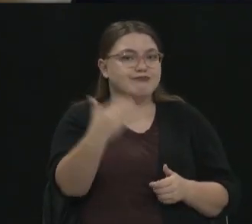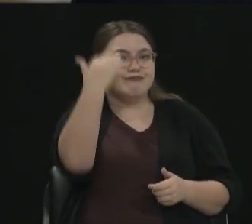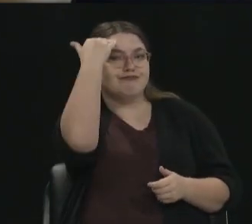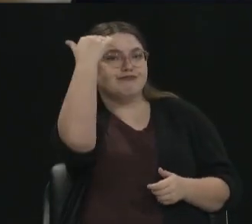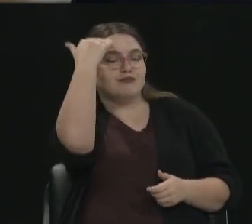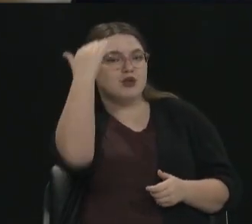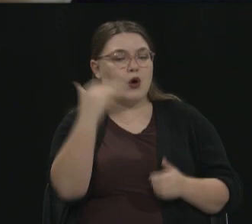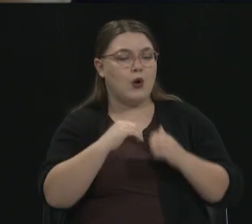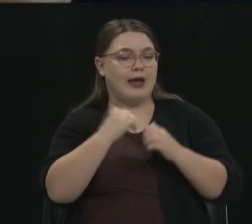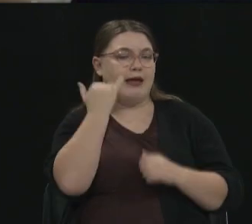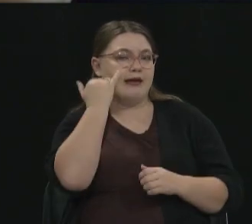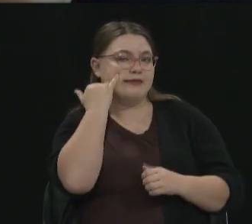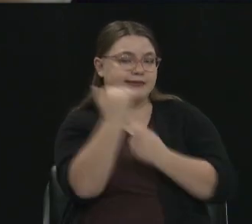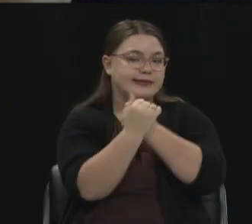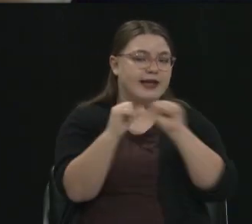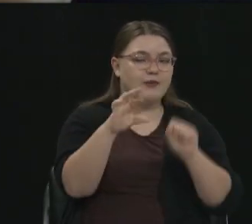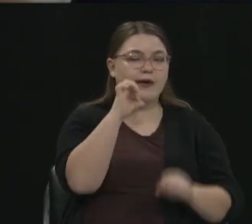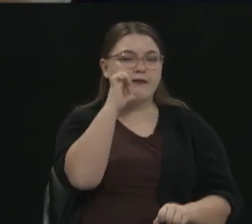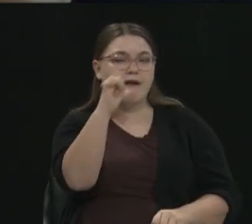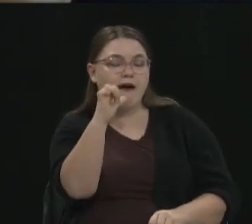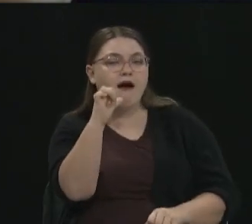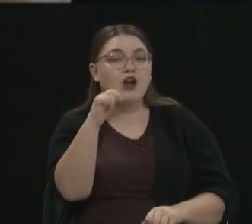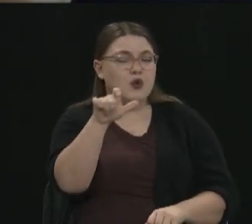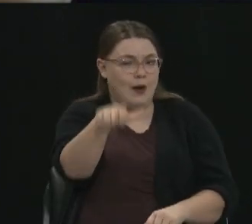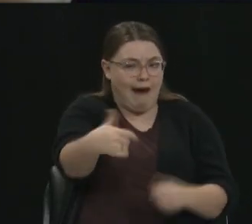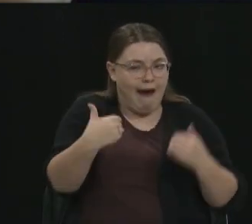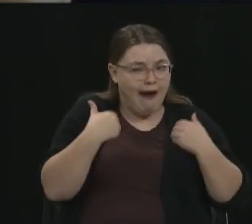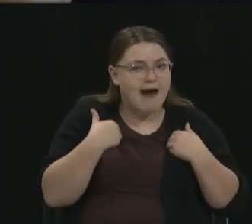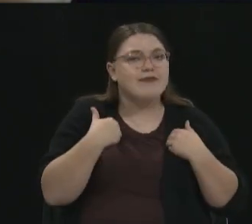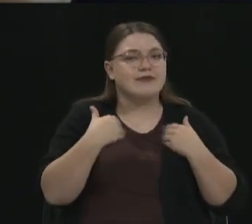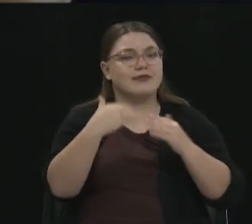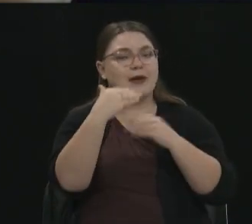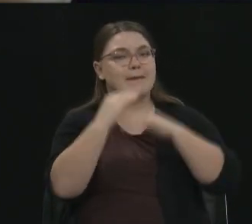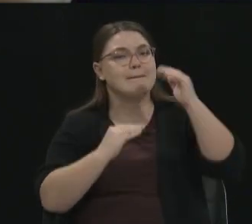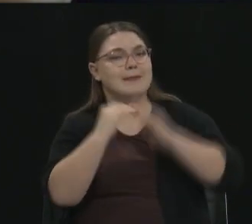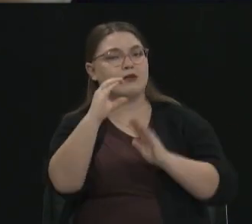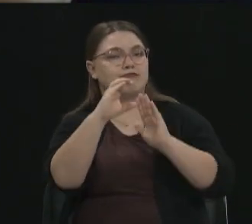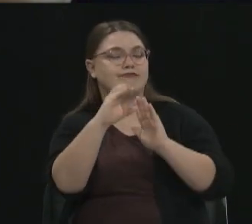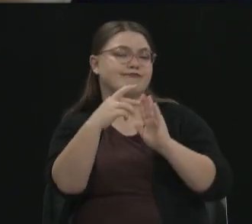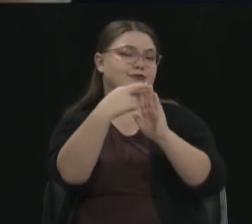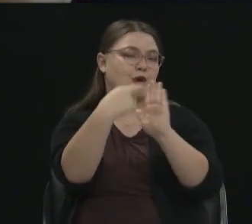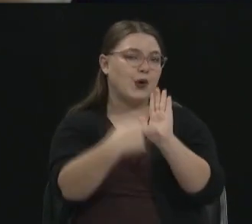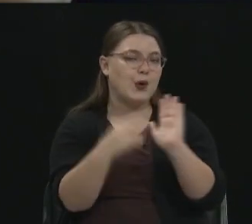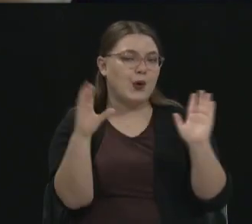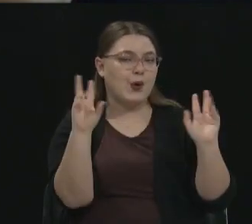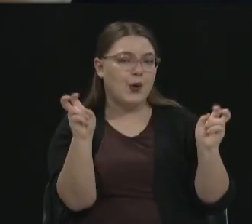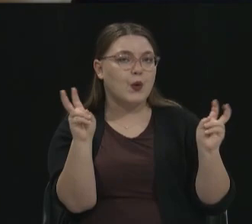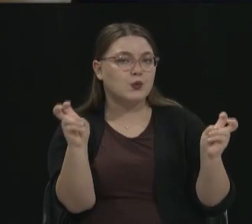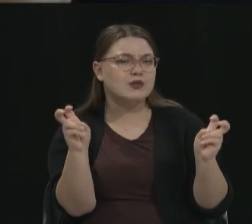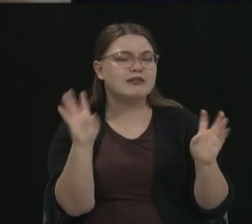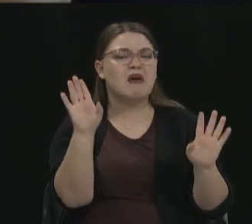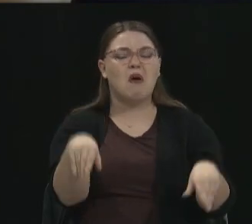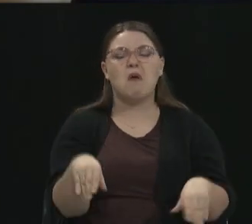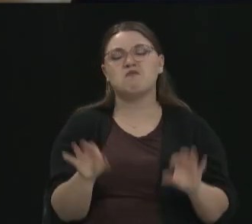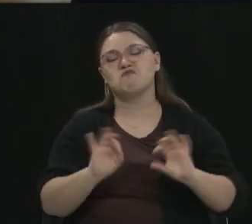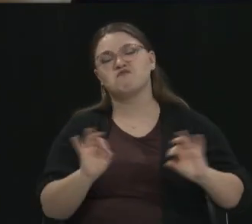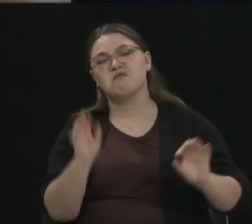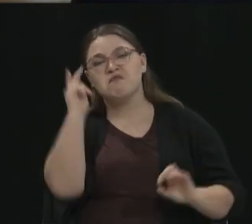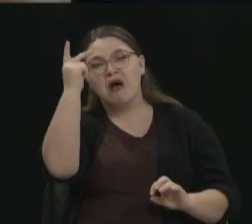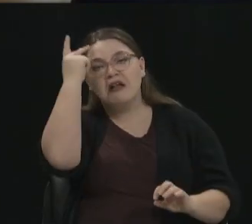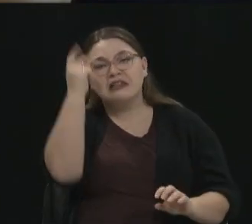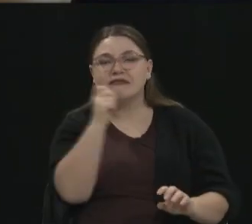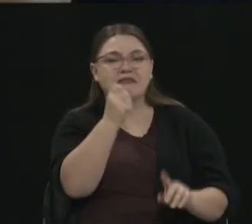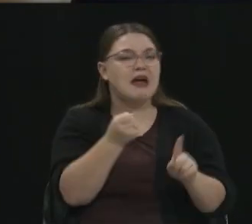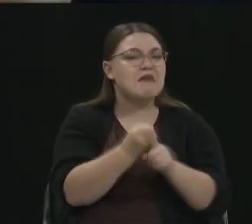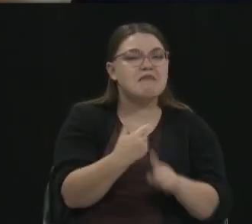building codes upheld so that you don't die? So how do politics, most people think it doesn't affect my life, and it really affects everyone's lives.